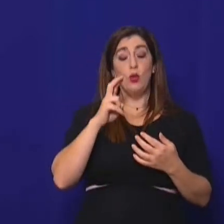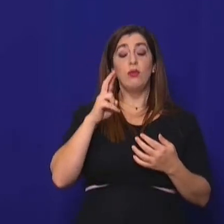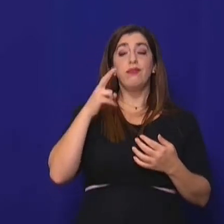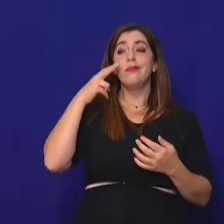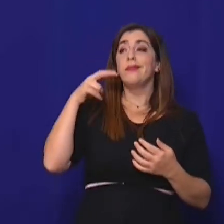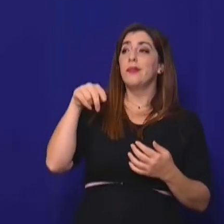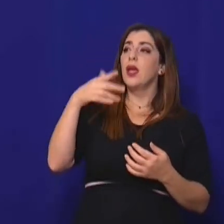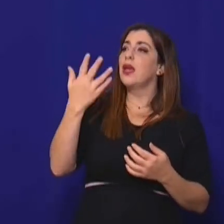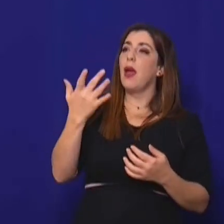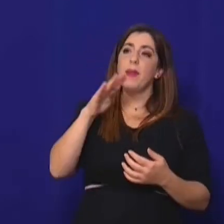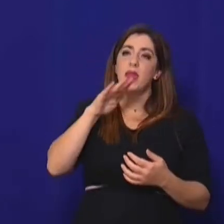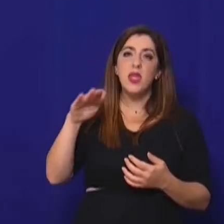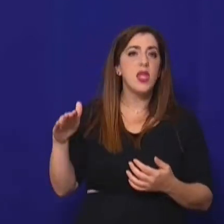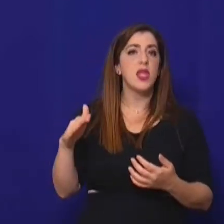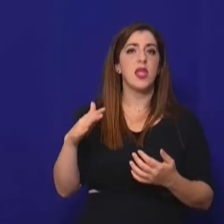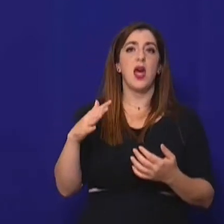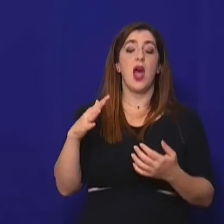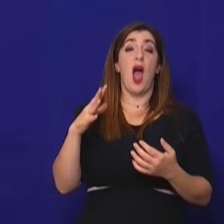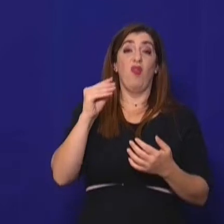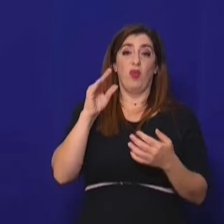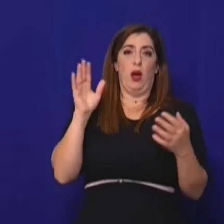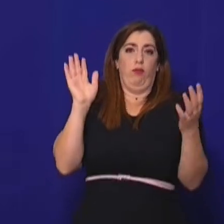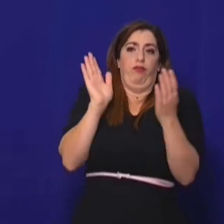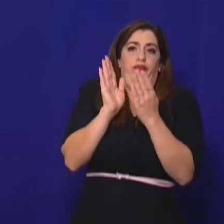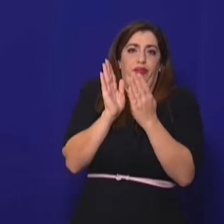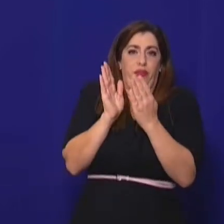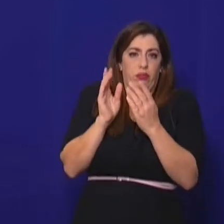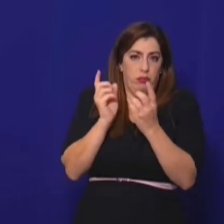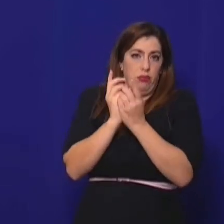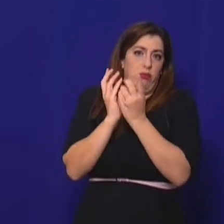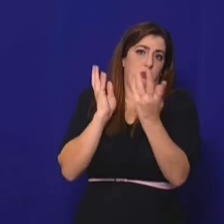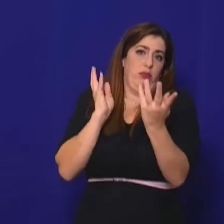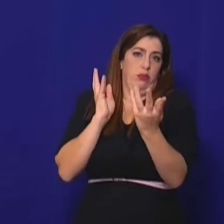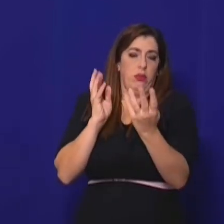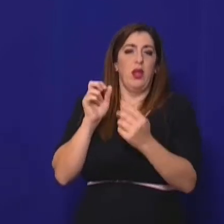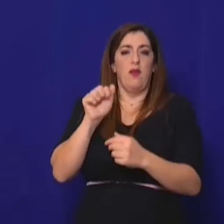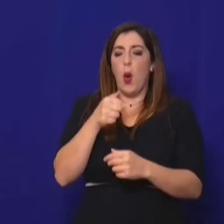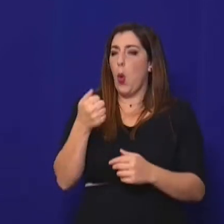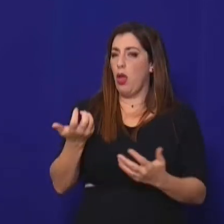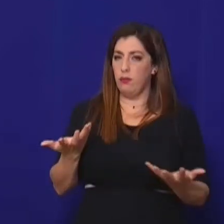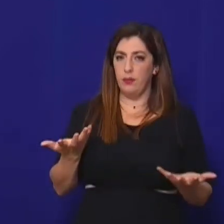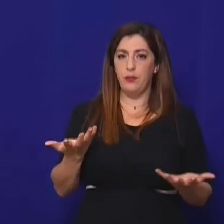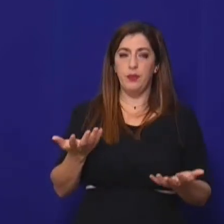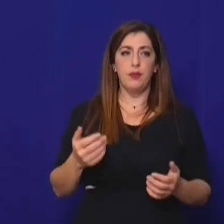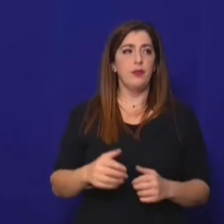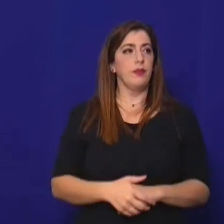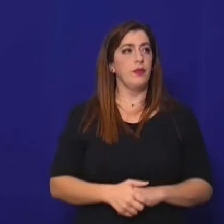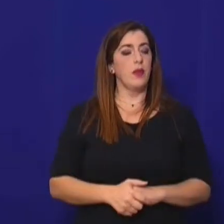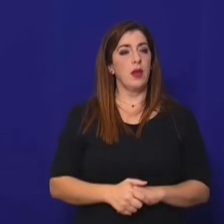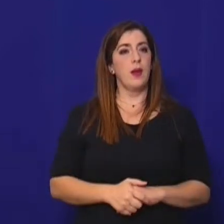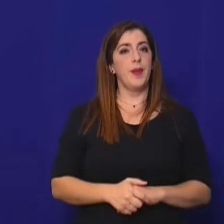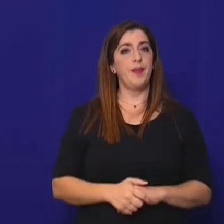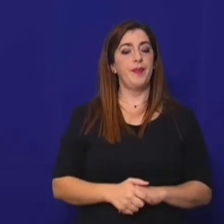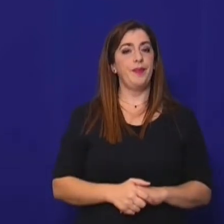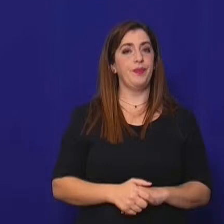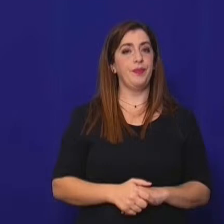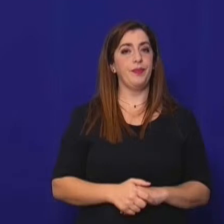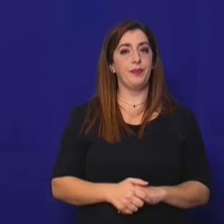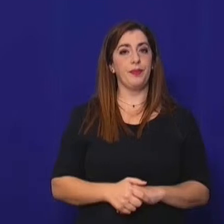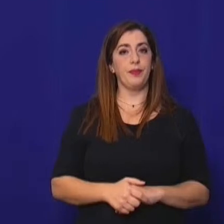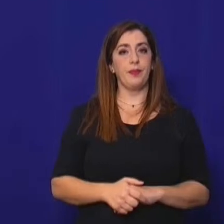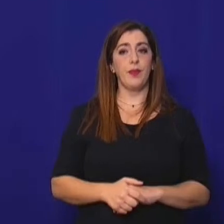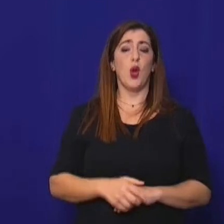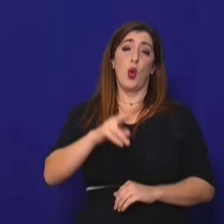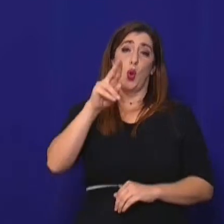propju l-basis ma jkunux qegħdin jabbu iktar nies milli propju huma indikati skont l-standards. Anka fuq meta nkunu